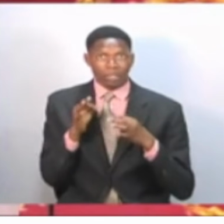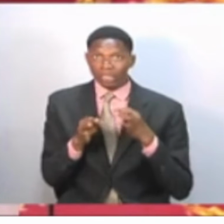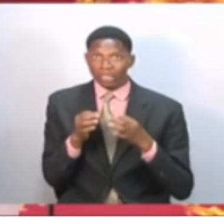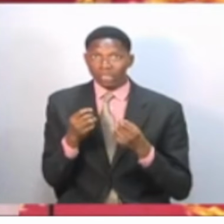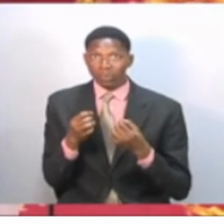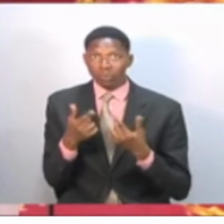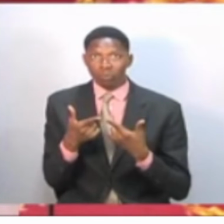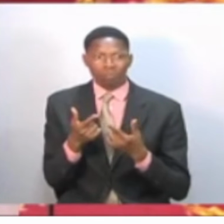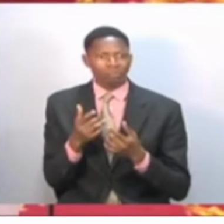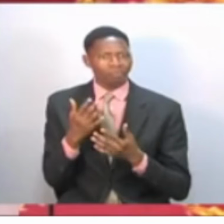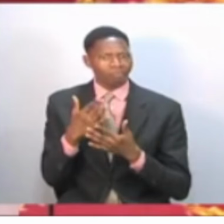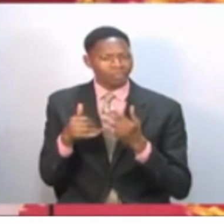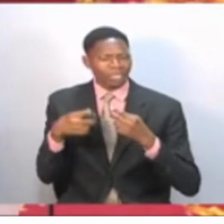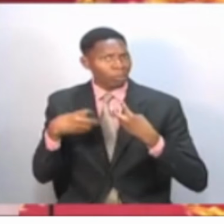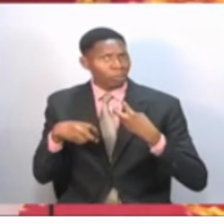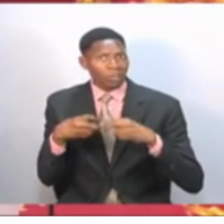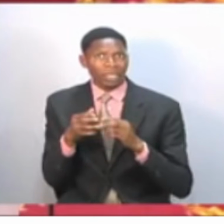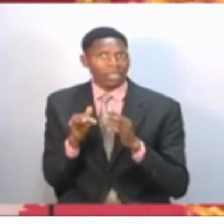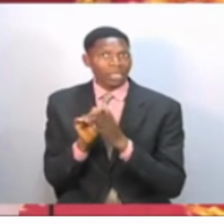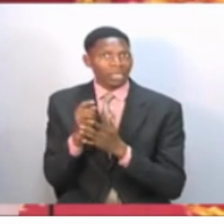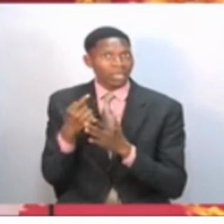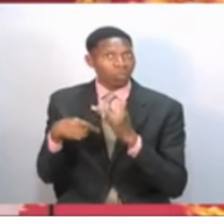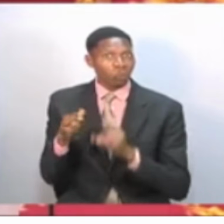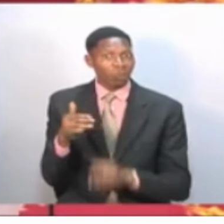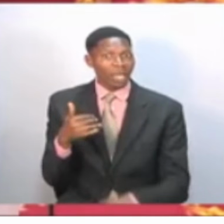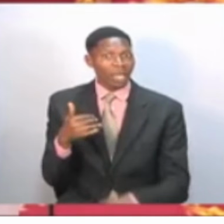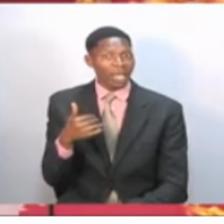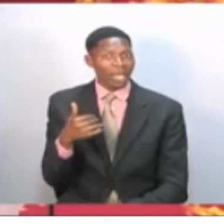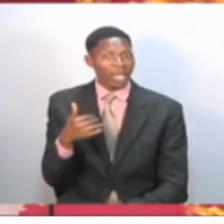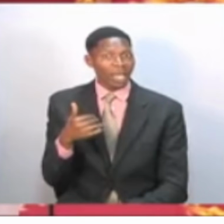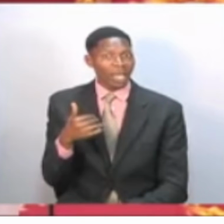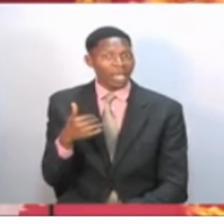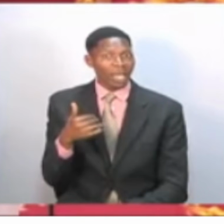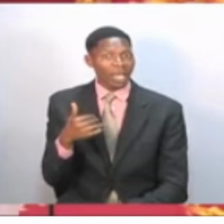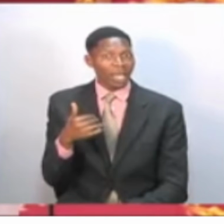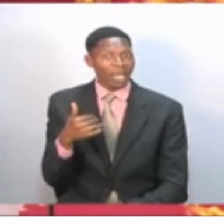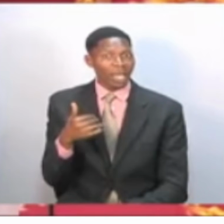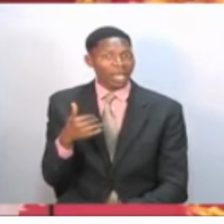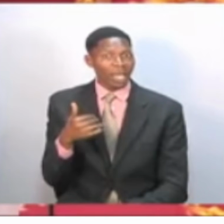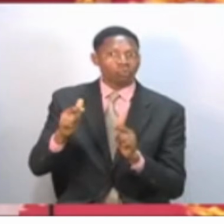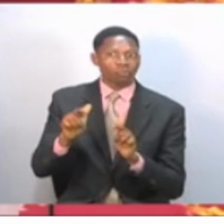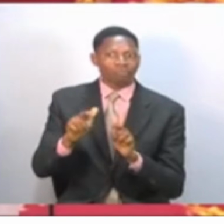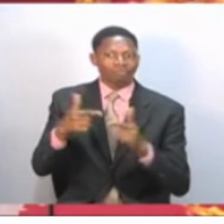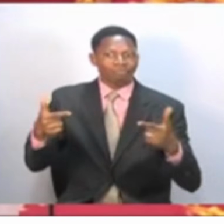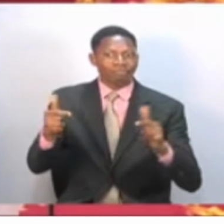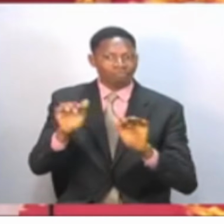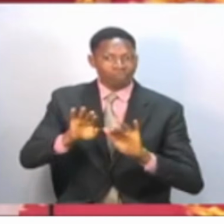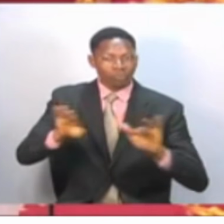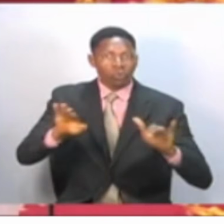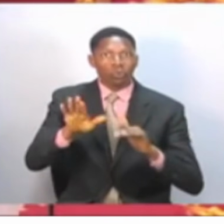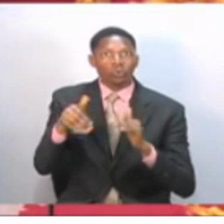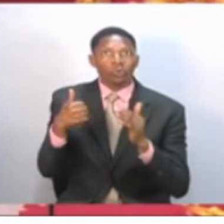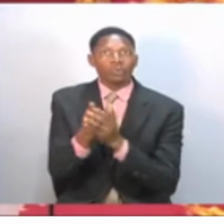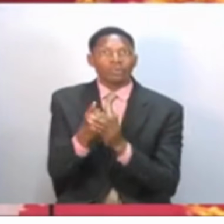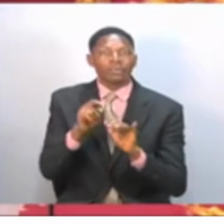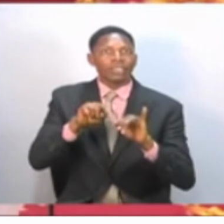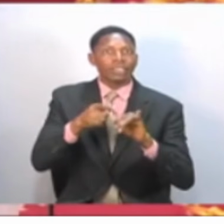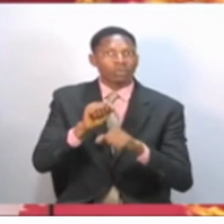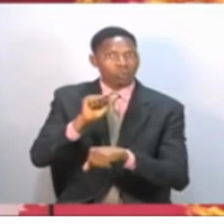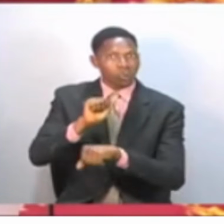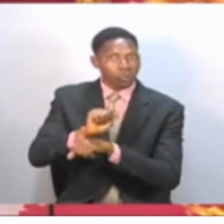in situations where there is the need to extend the implementation of works which